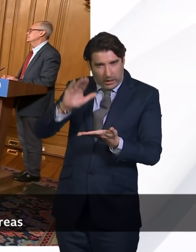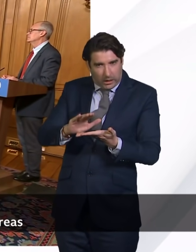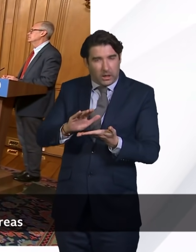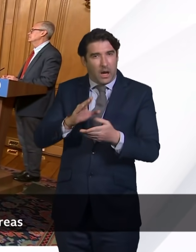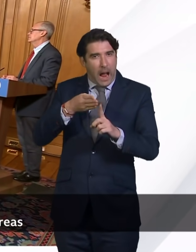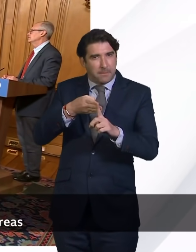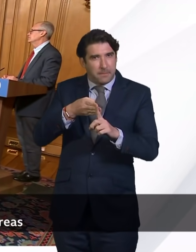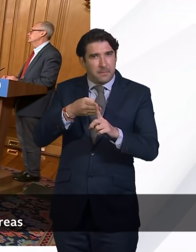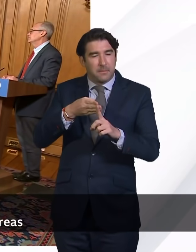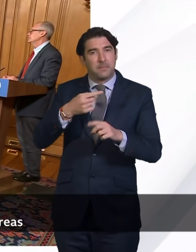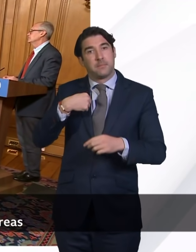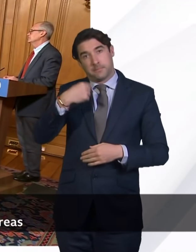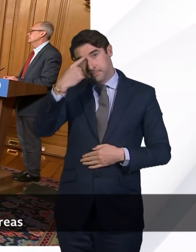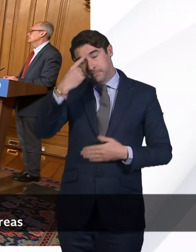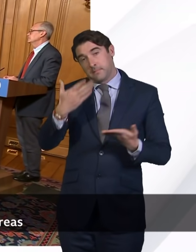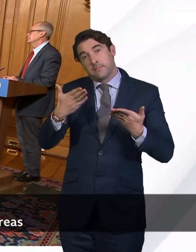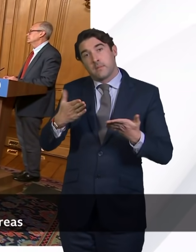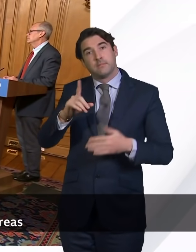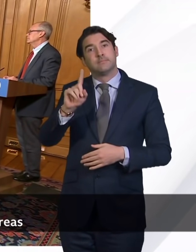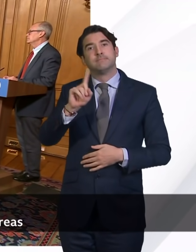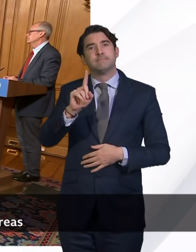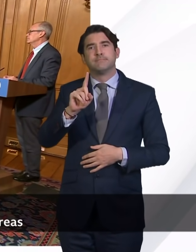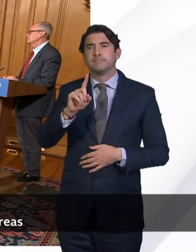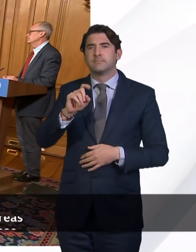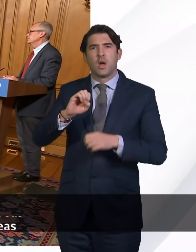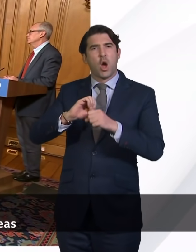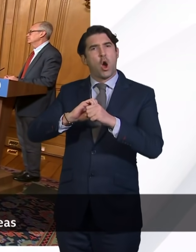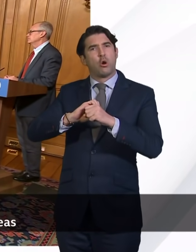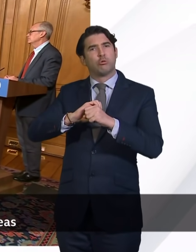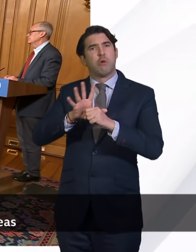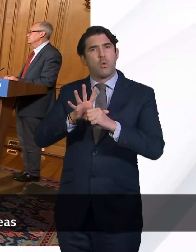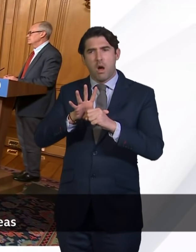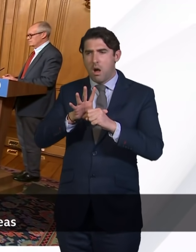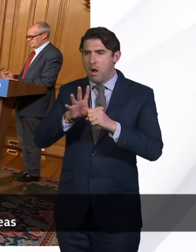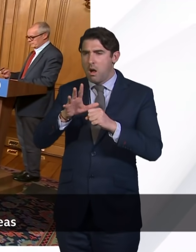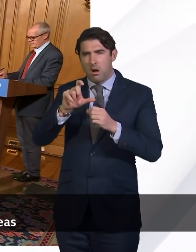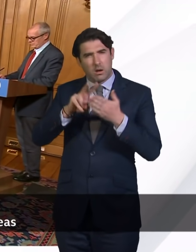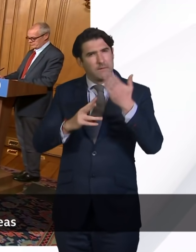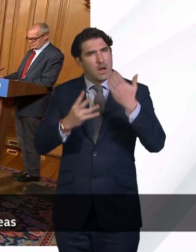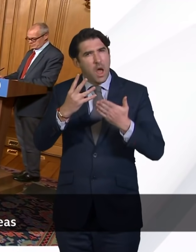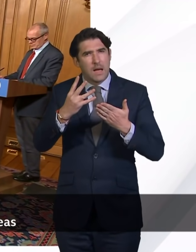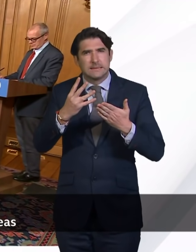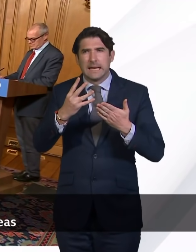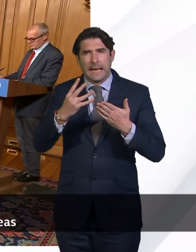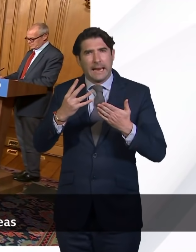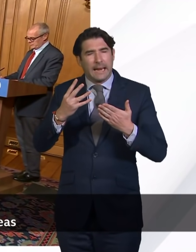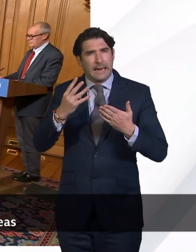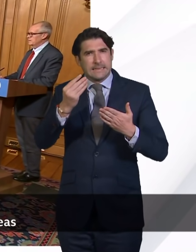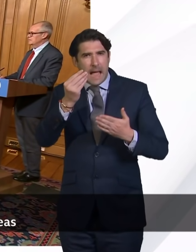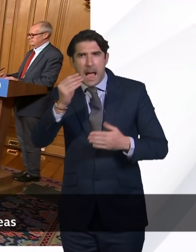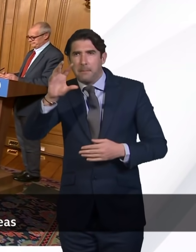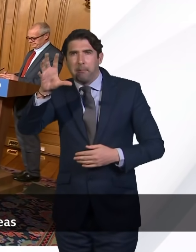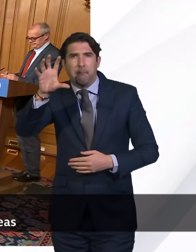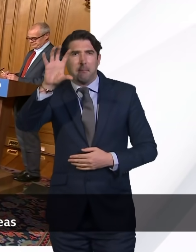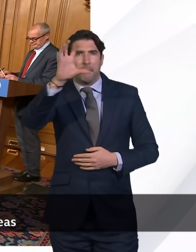in the way the disease is expressing itself in the country. We are seeing some very clear local